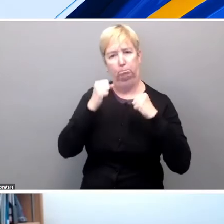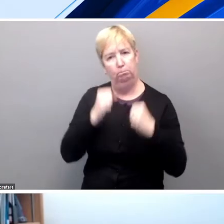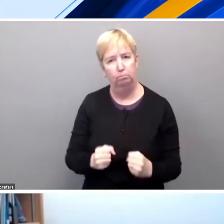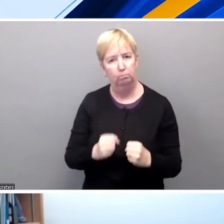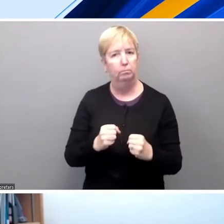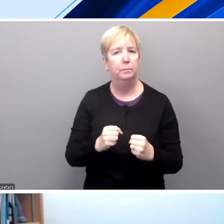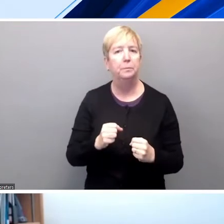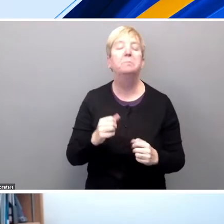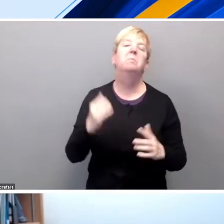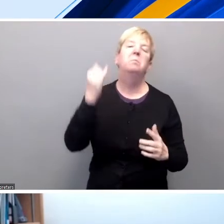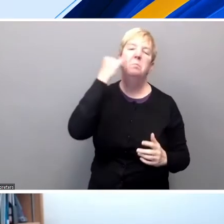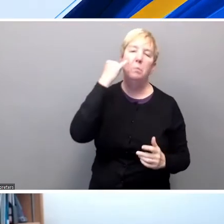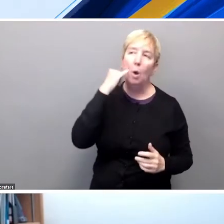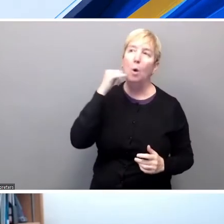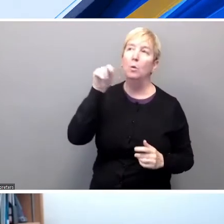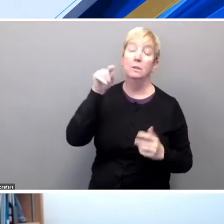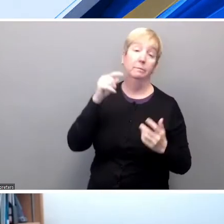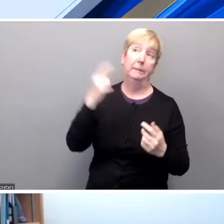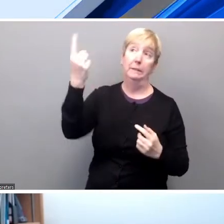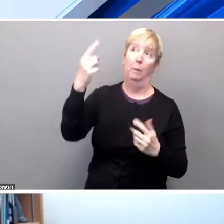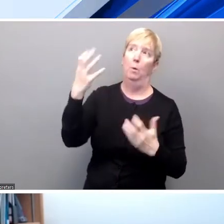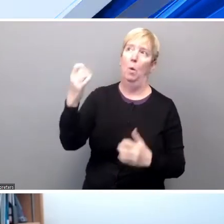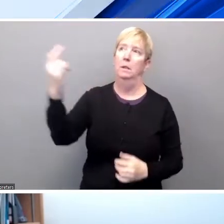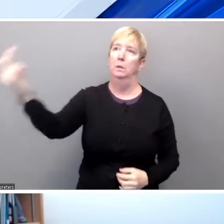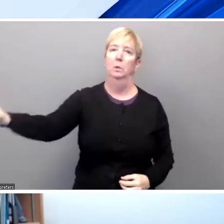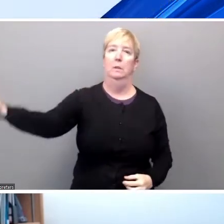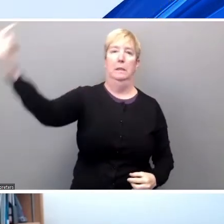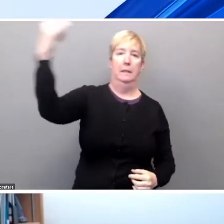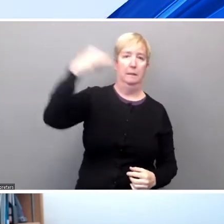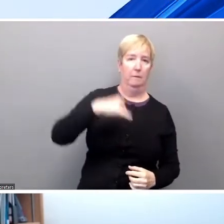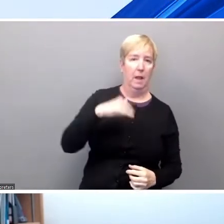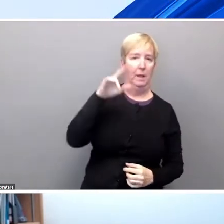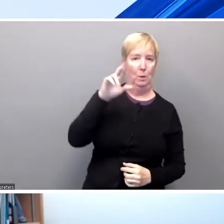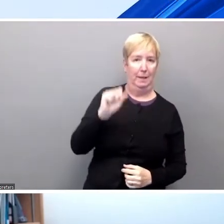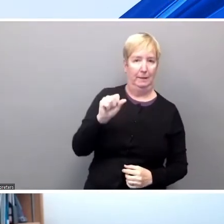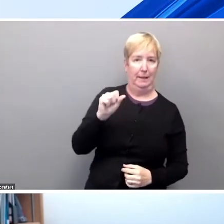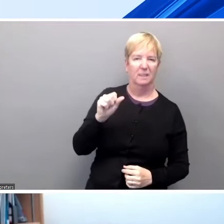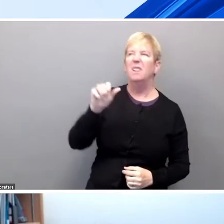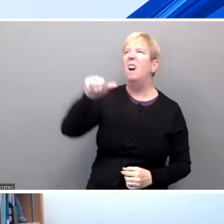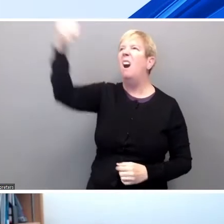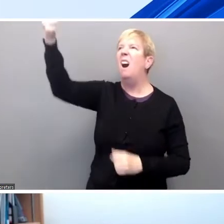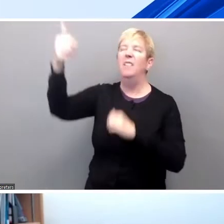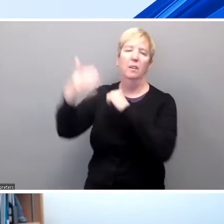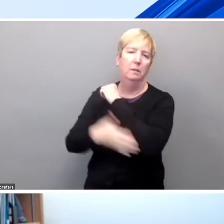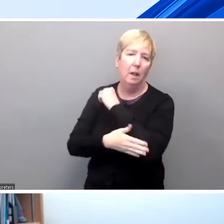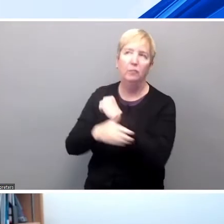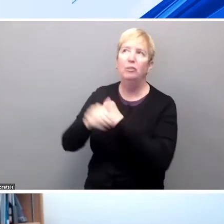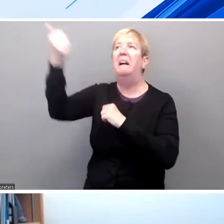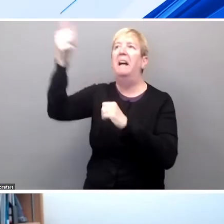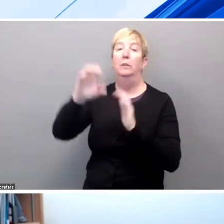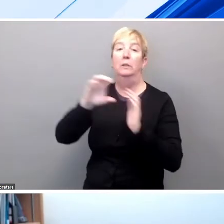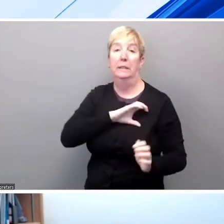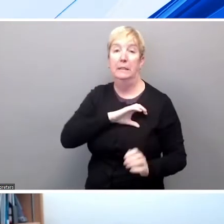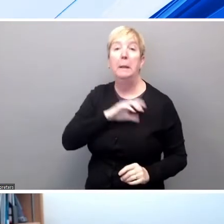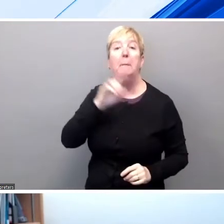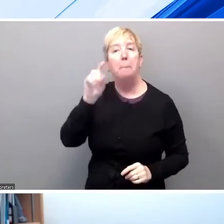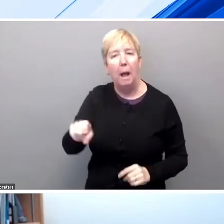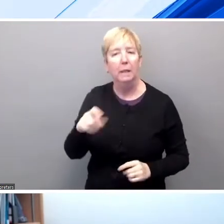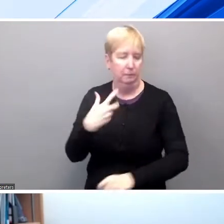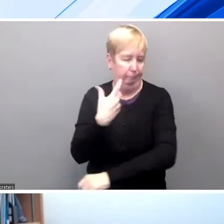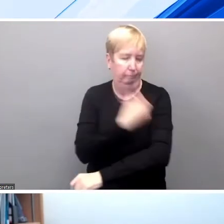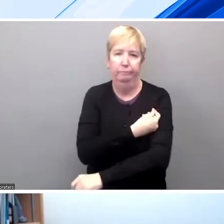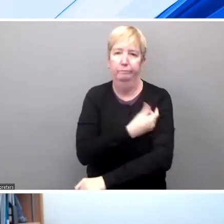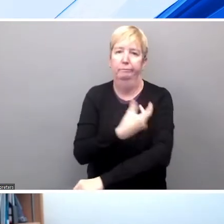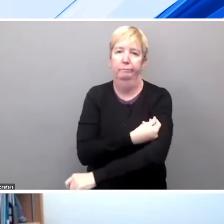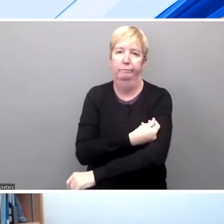want to travel into the United States, if you're a non-US citizen, you need to be fully vaccinated. There's going to be